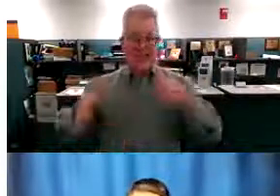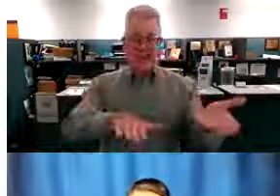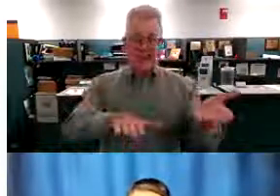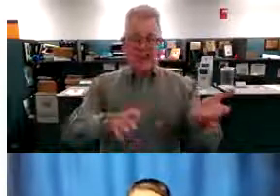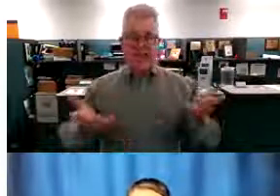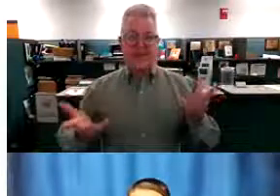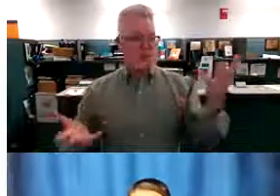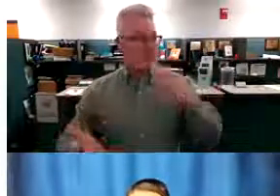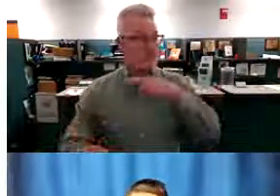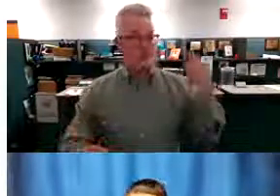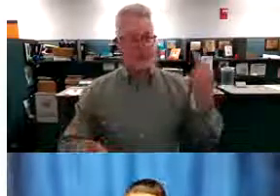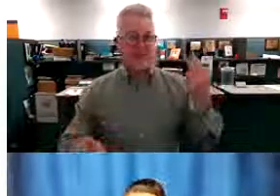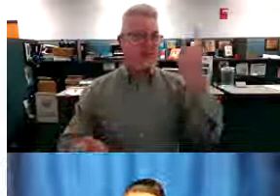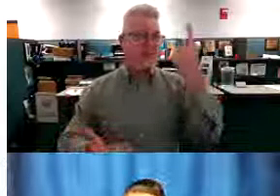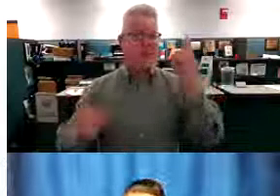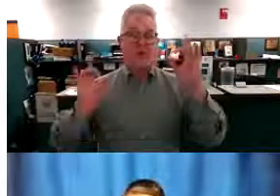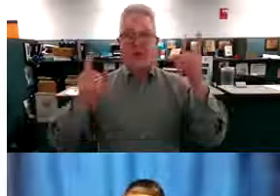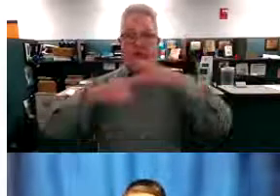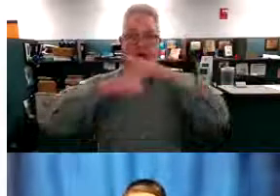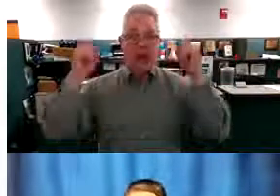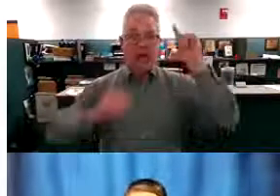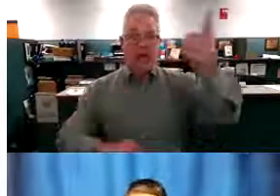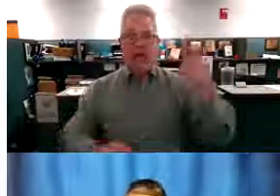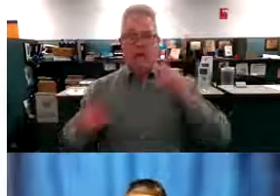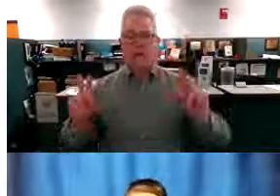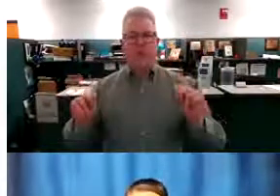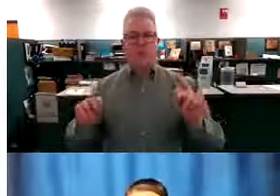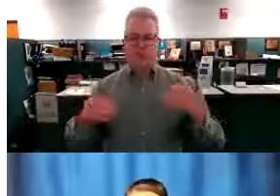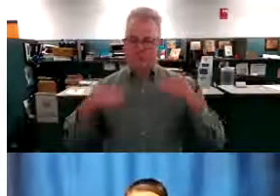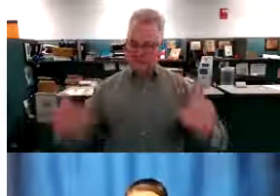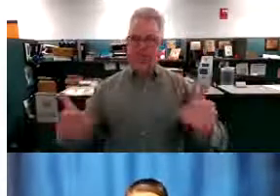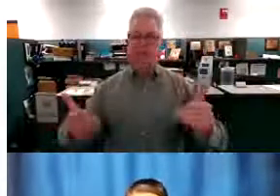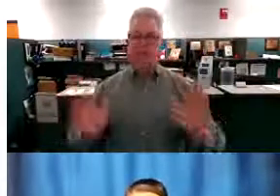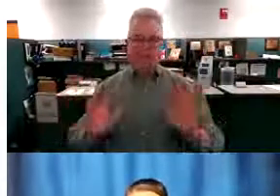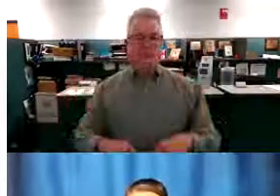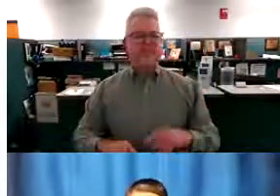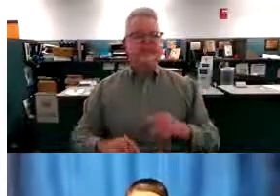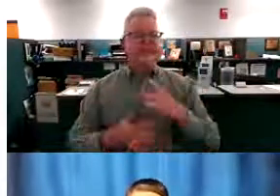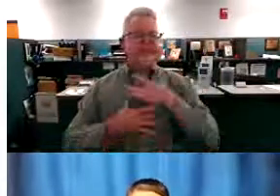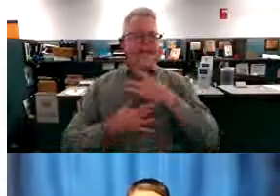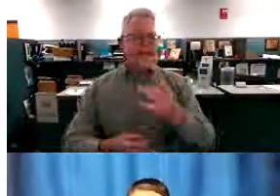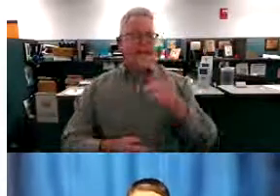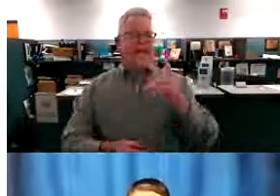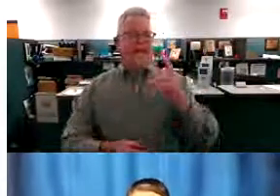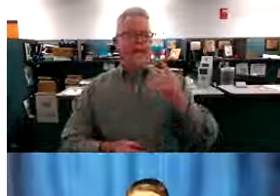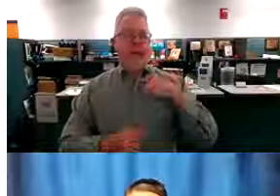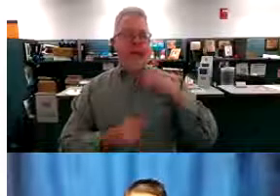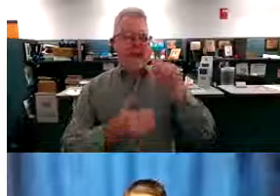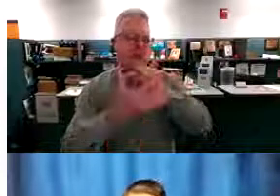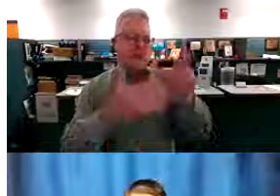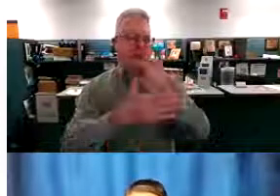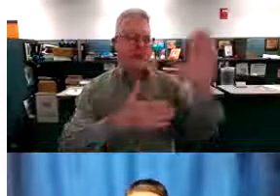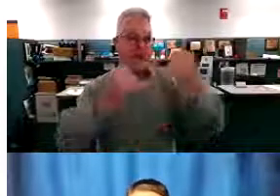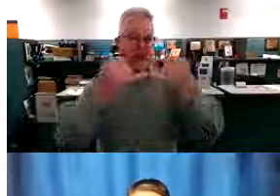make sure that, this is life or death, it could be a risk. We don't want something to happen that,